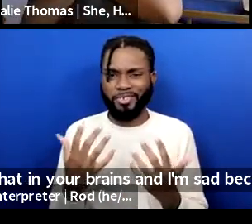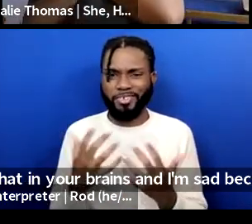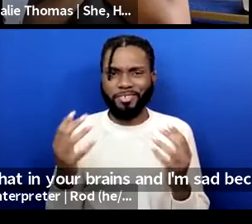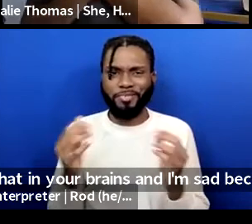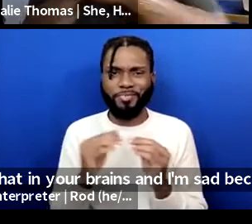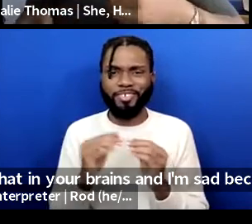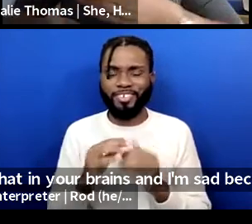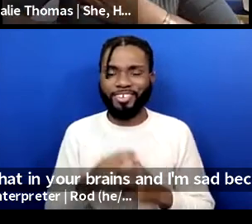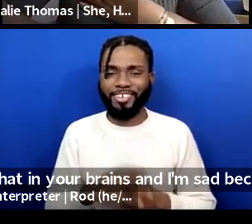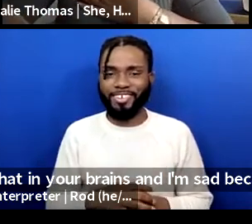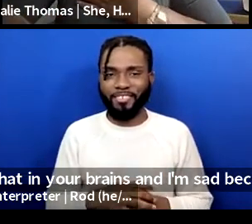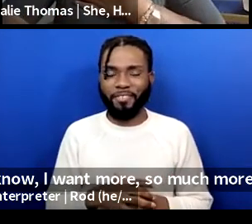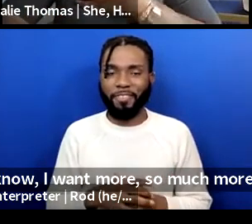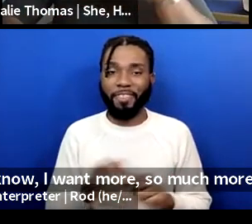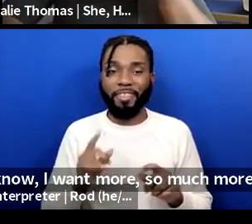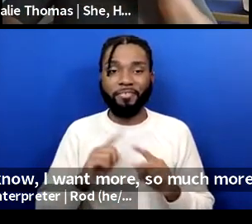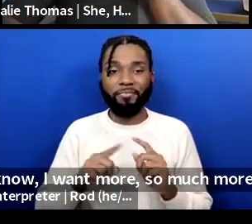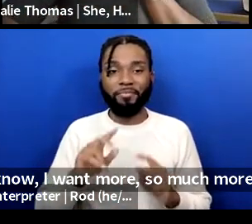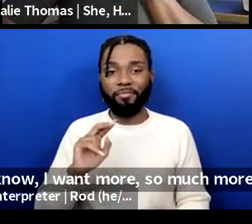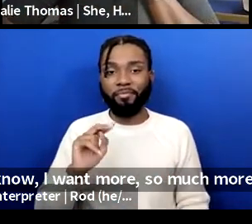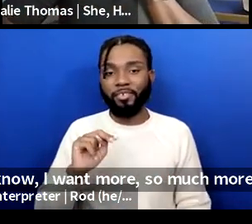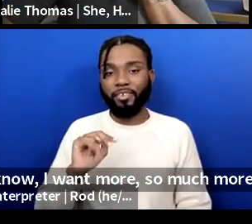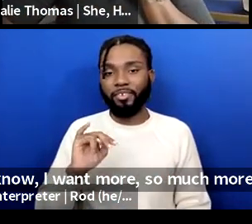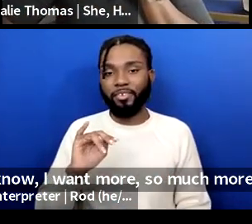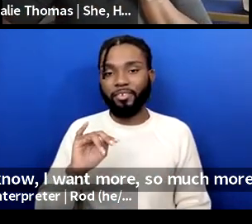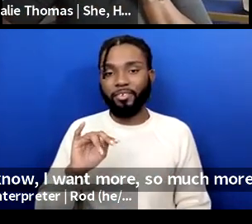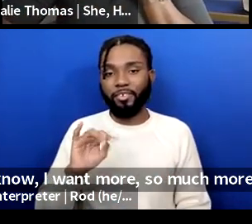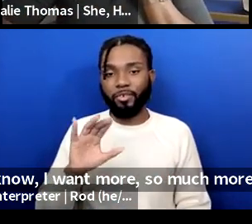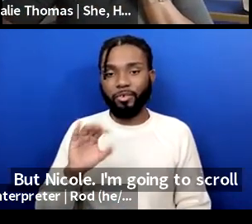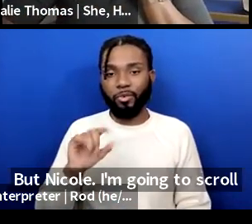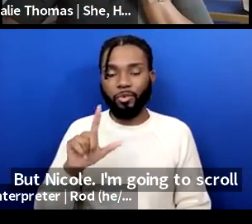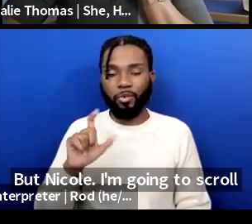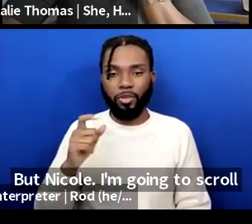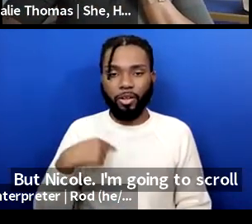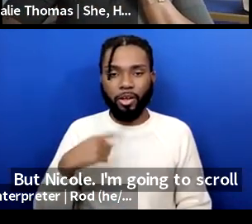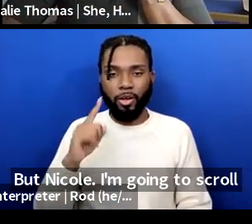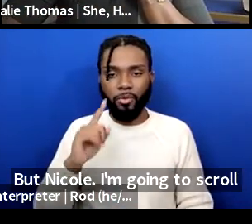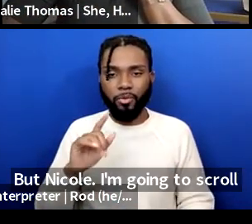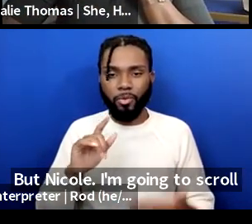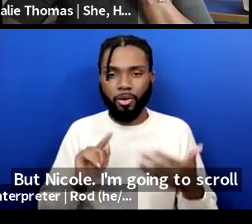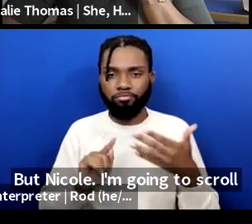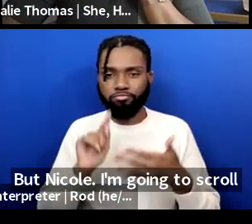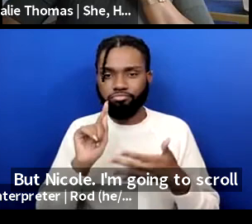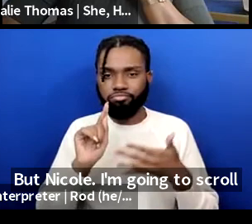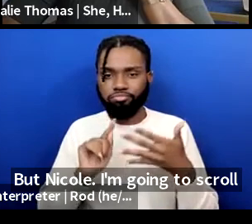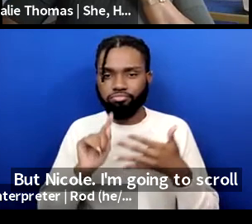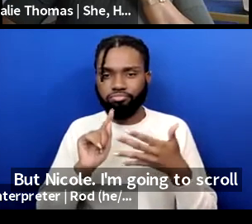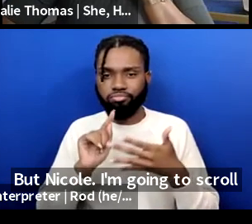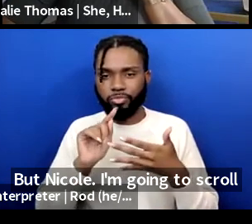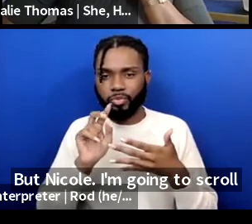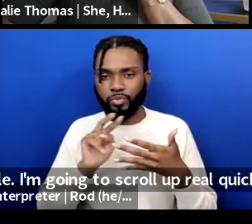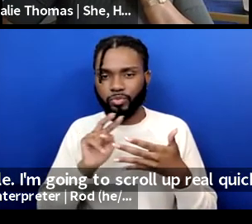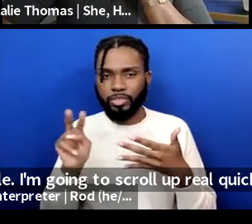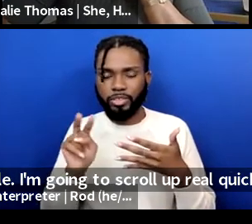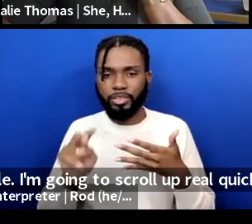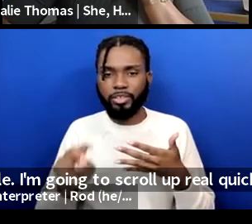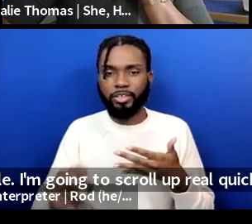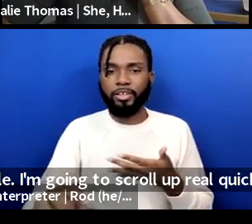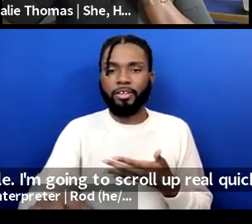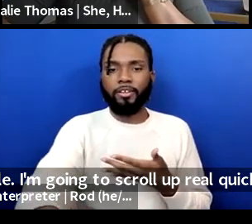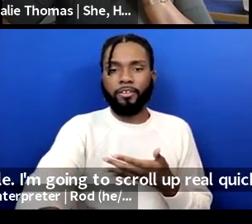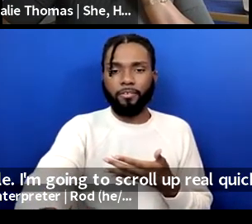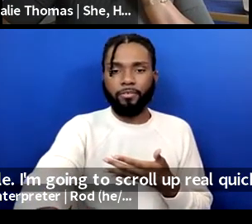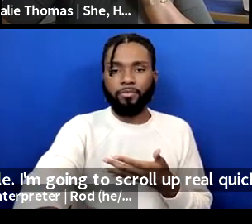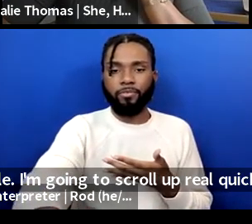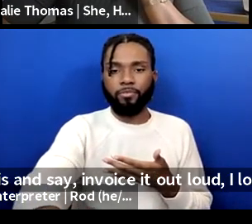more. But Nicole, I'm gonna scroll up real quick to read this and say, and voice it